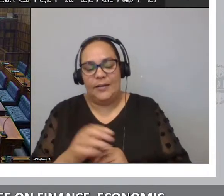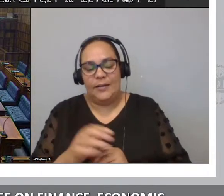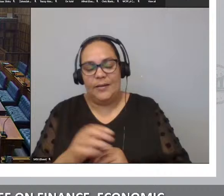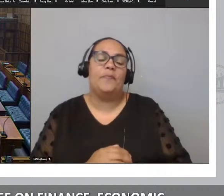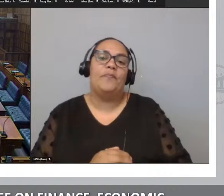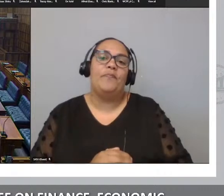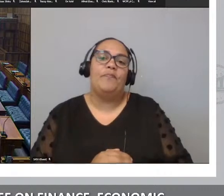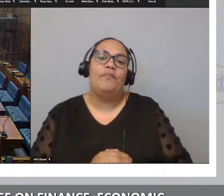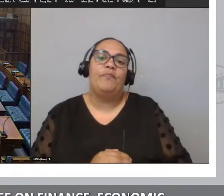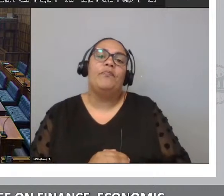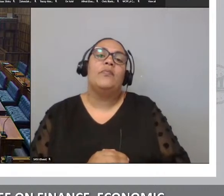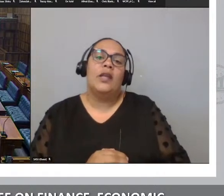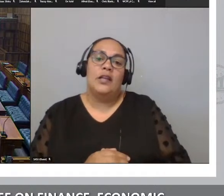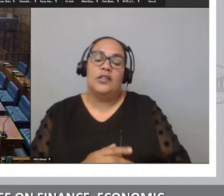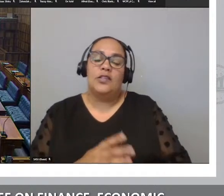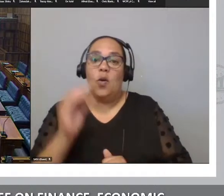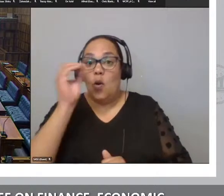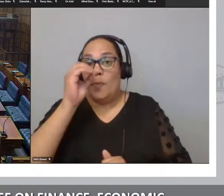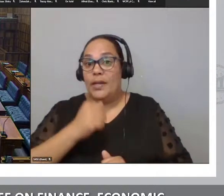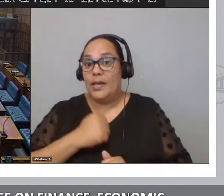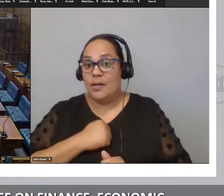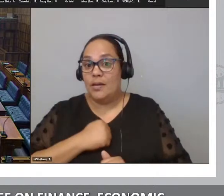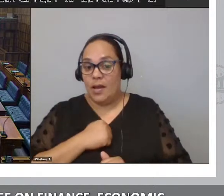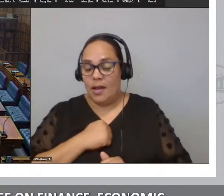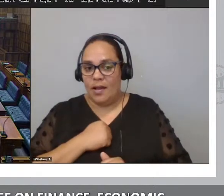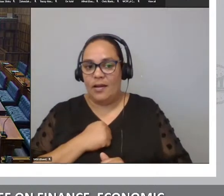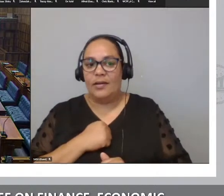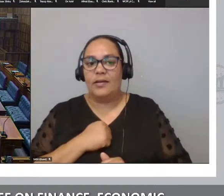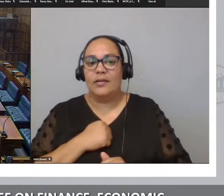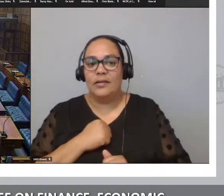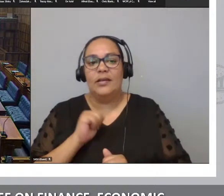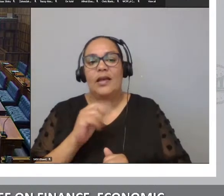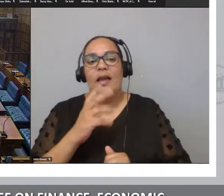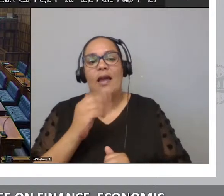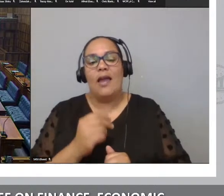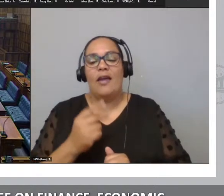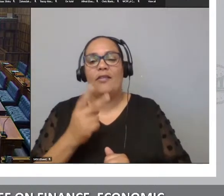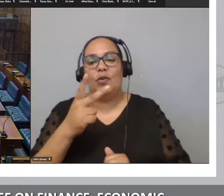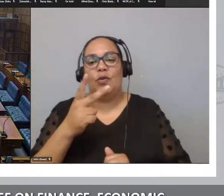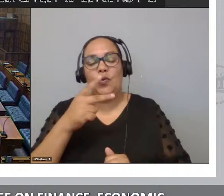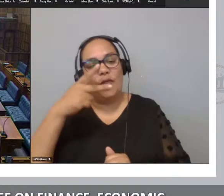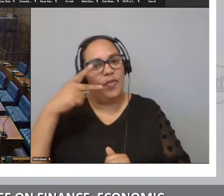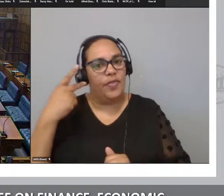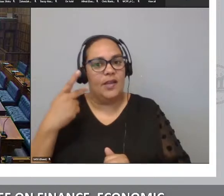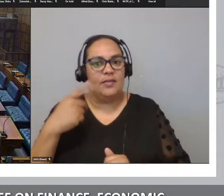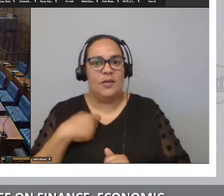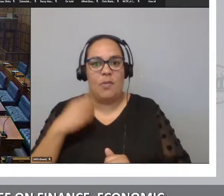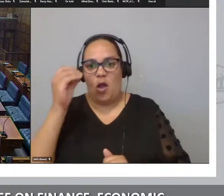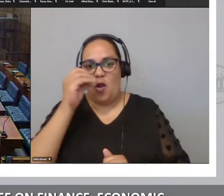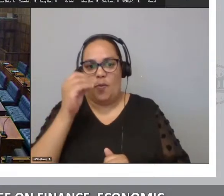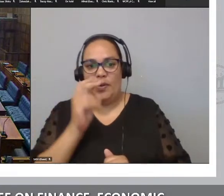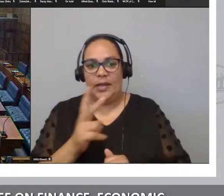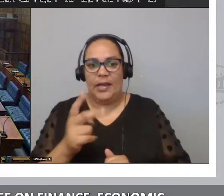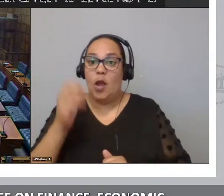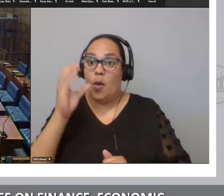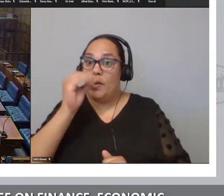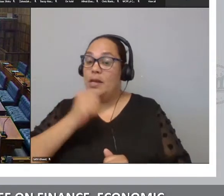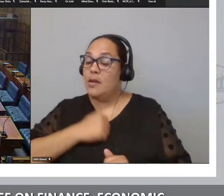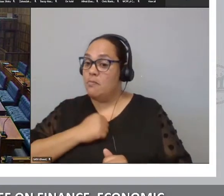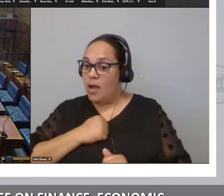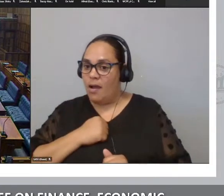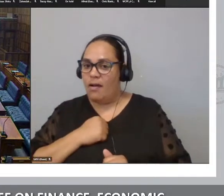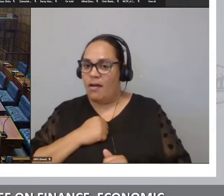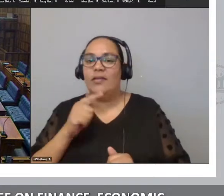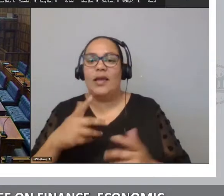right and in my opinion the common there's two common themes in my opinion and say again in my opinion